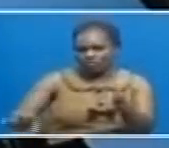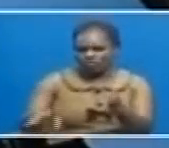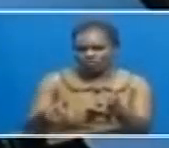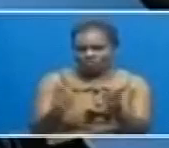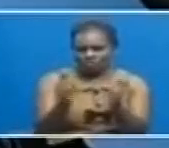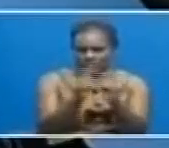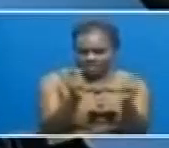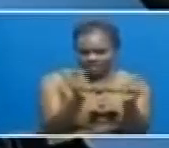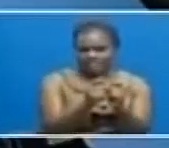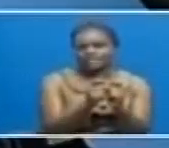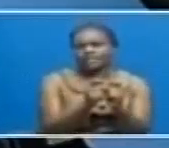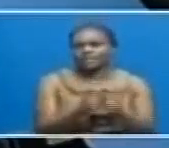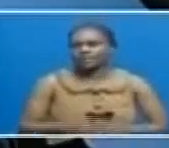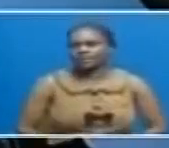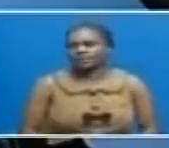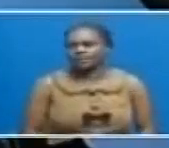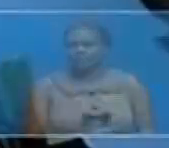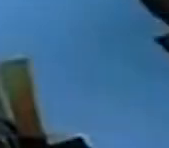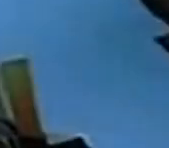Philip Kitani with more on that.